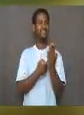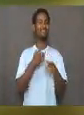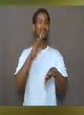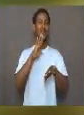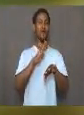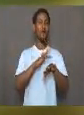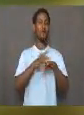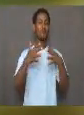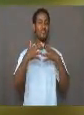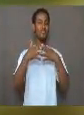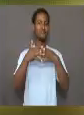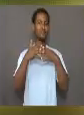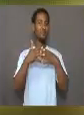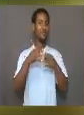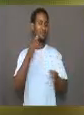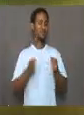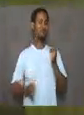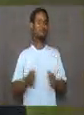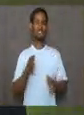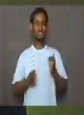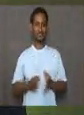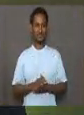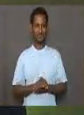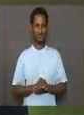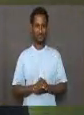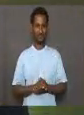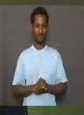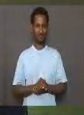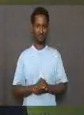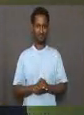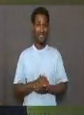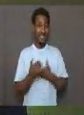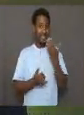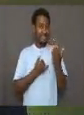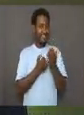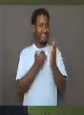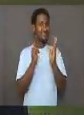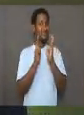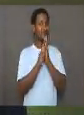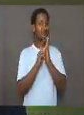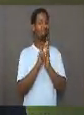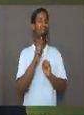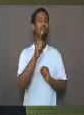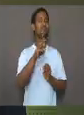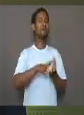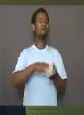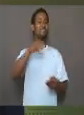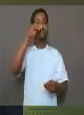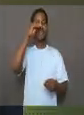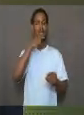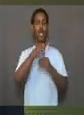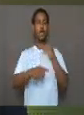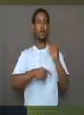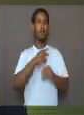the instruments of justice. So far in this unit, you have learned about